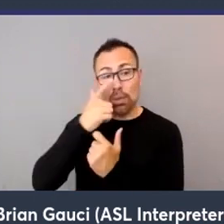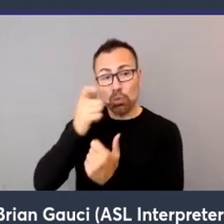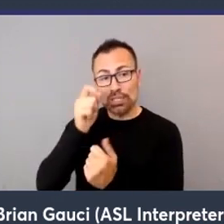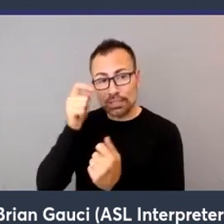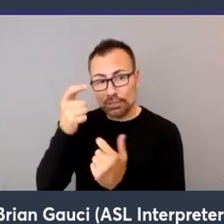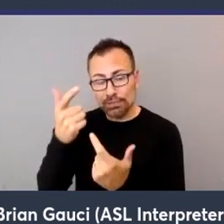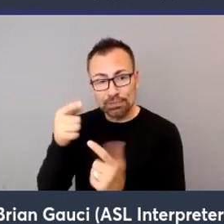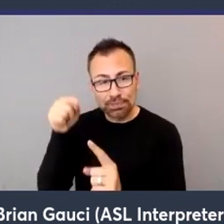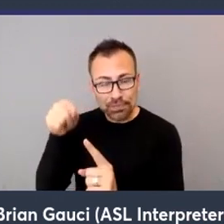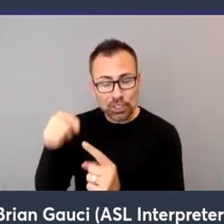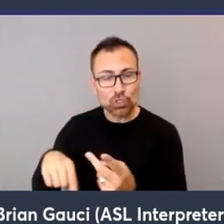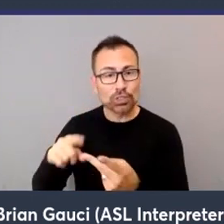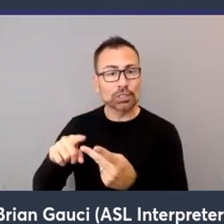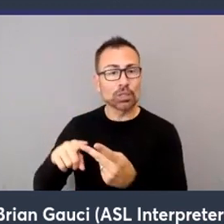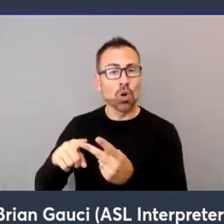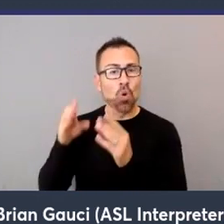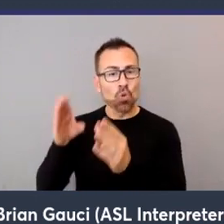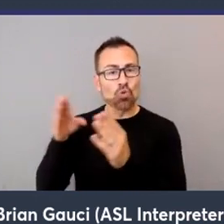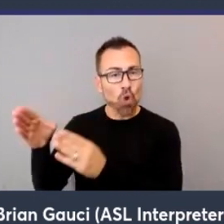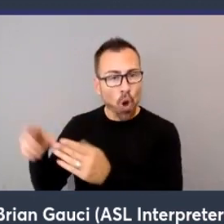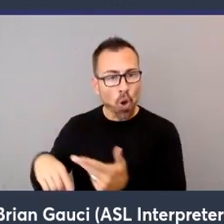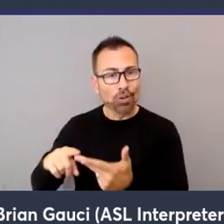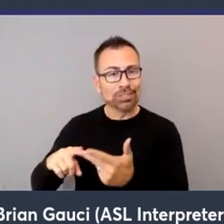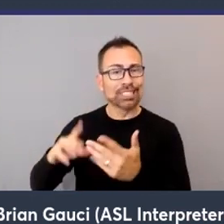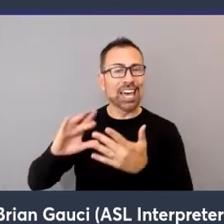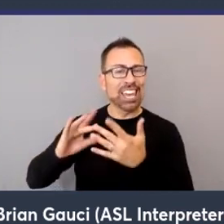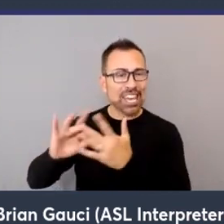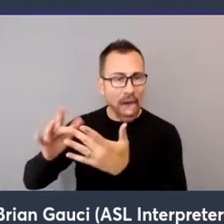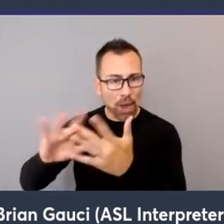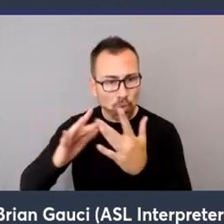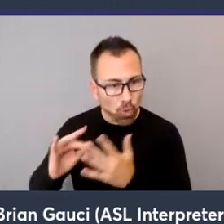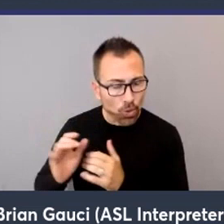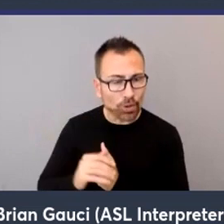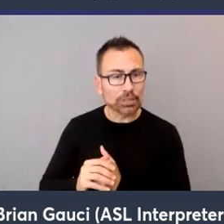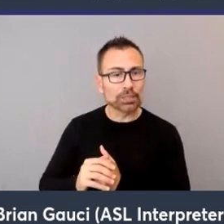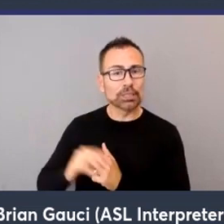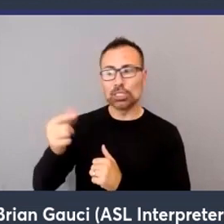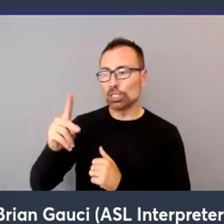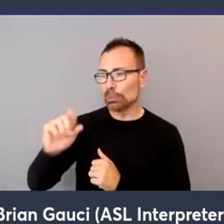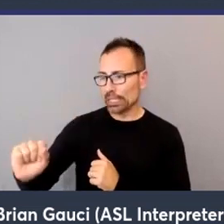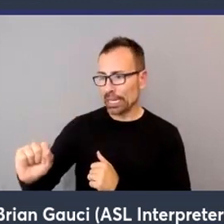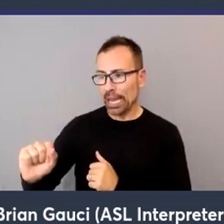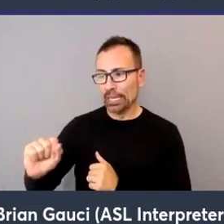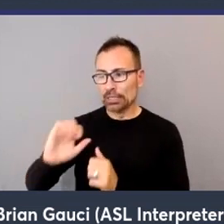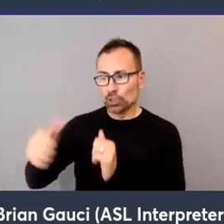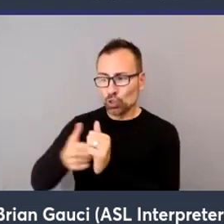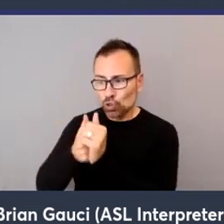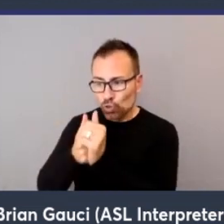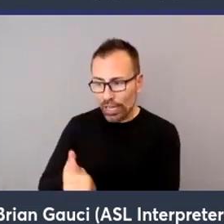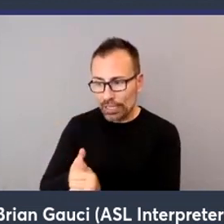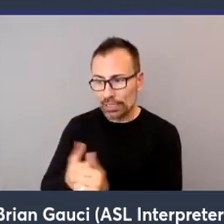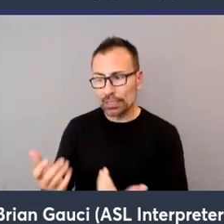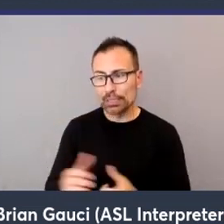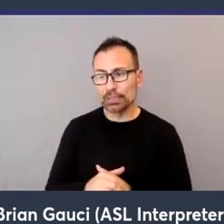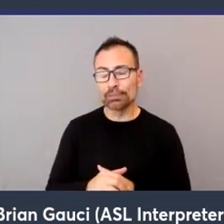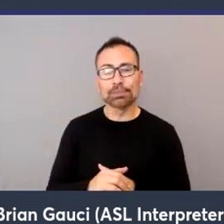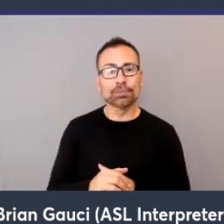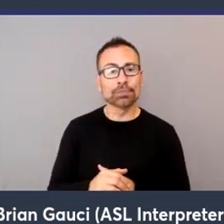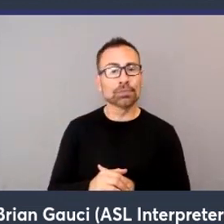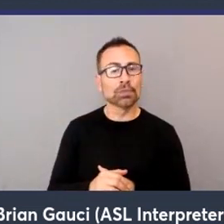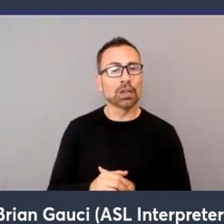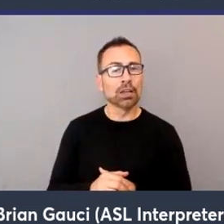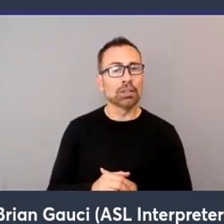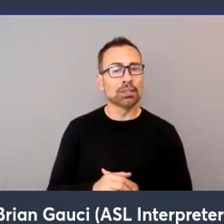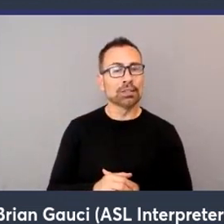GPS traces, all of that. All of this information we're calling geospatial data. Okay. And that's usually what is